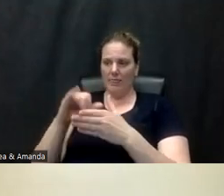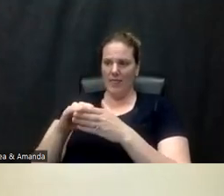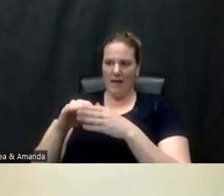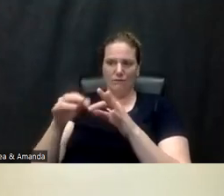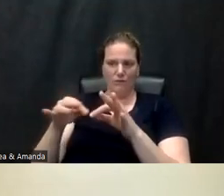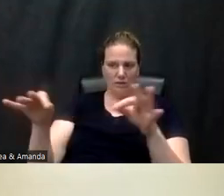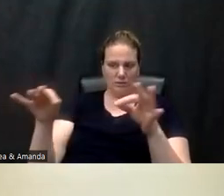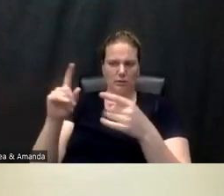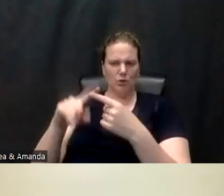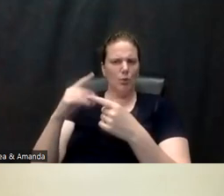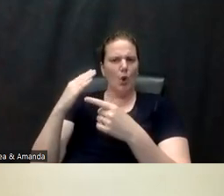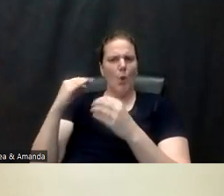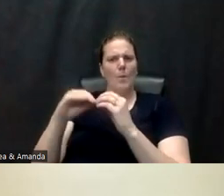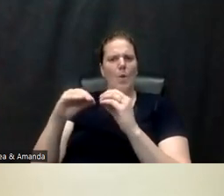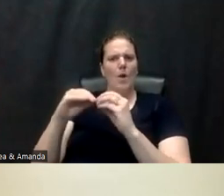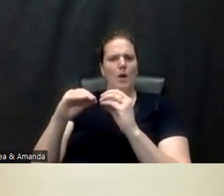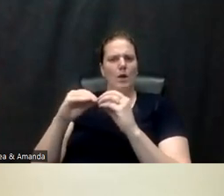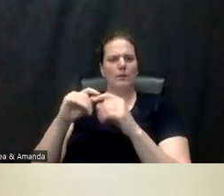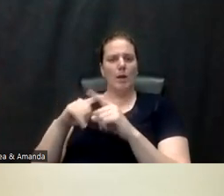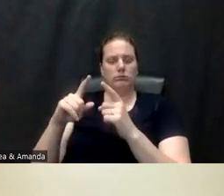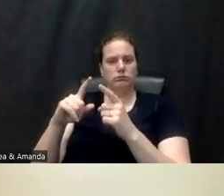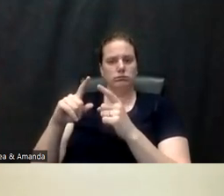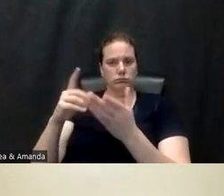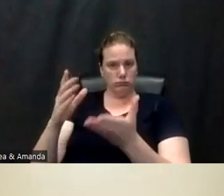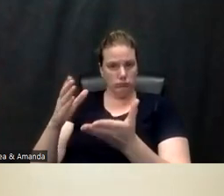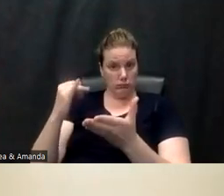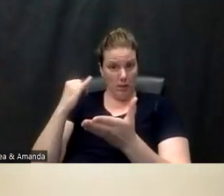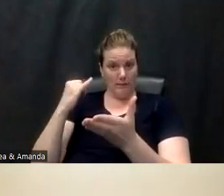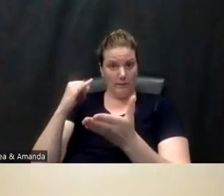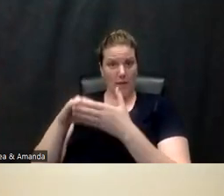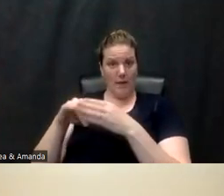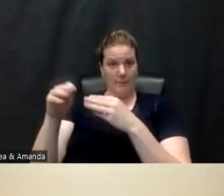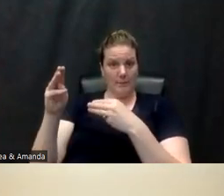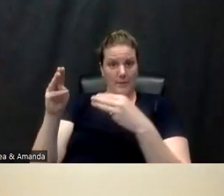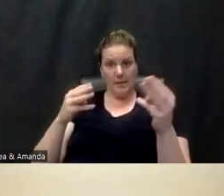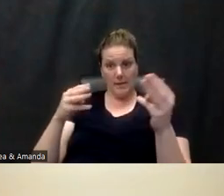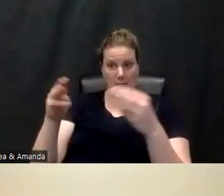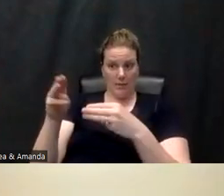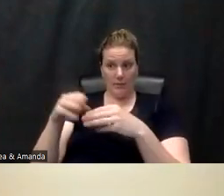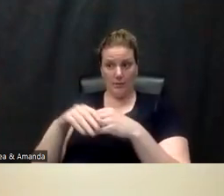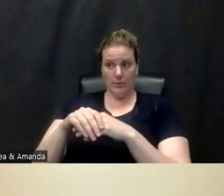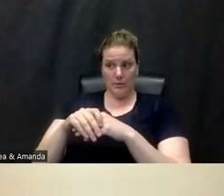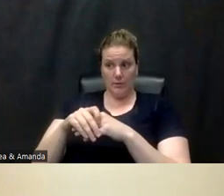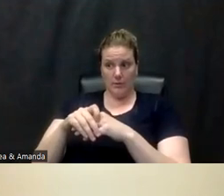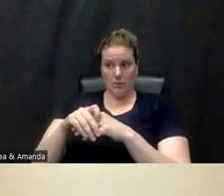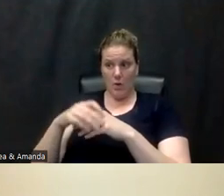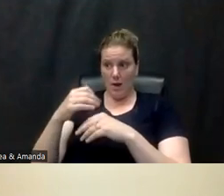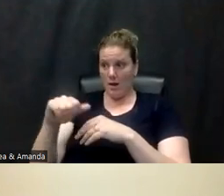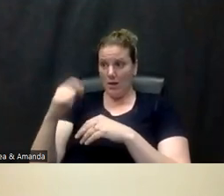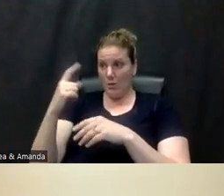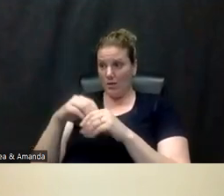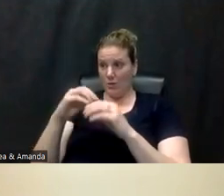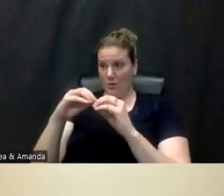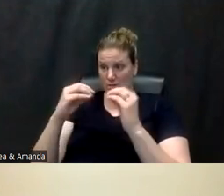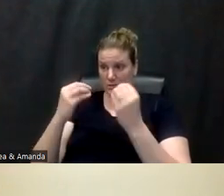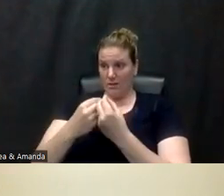we kind of know a little bit more. But the idea of the mediators or anybody in the organization,